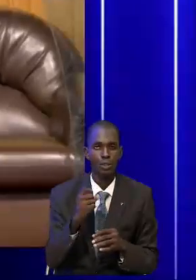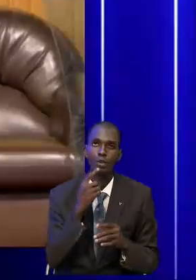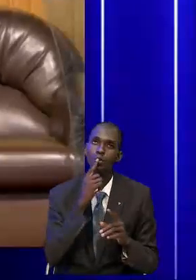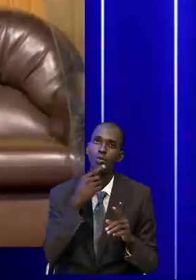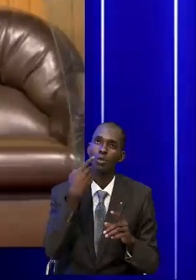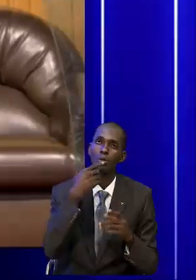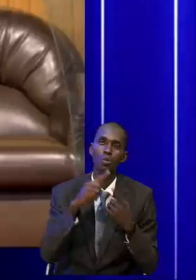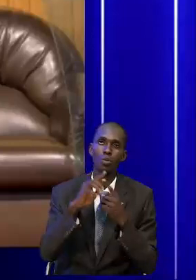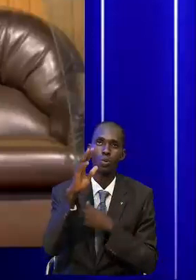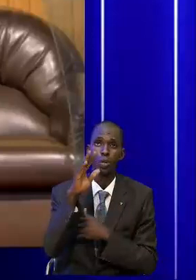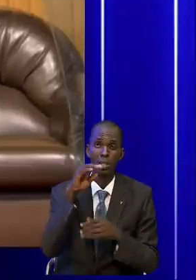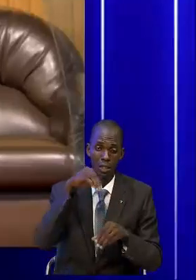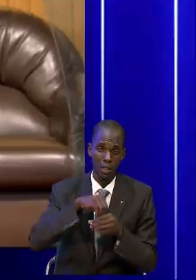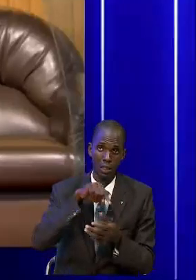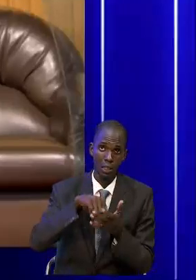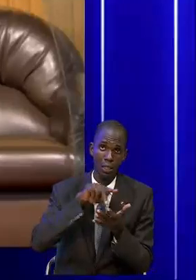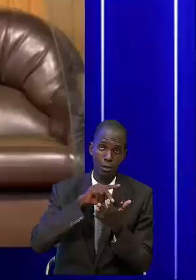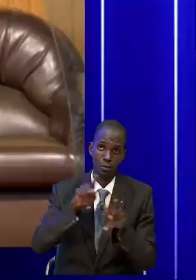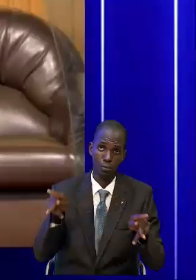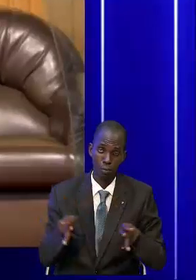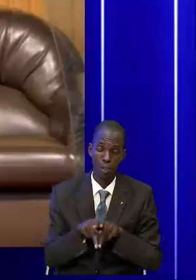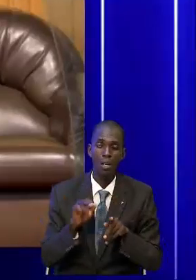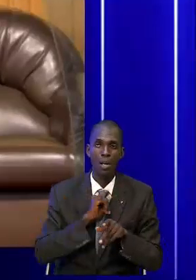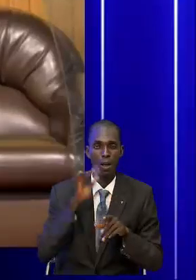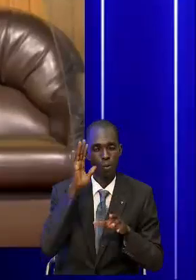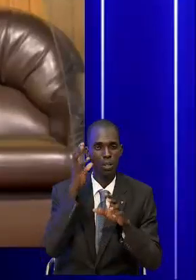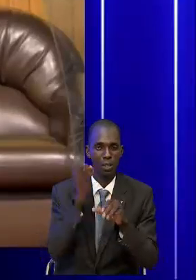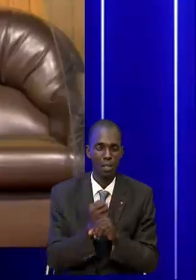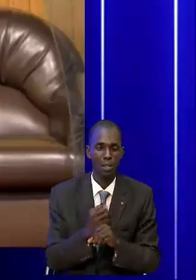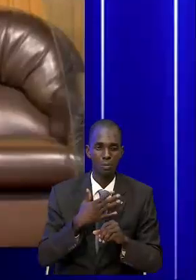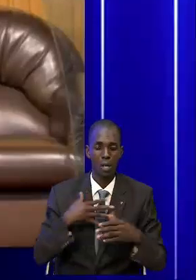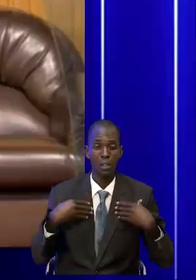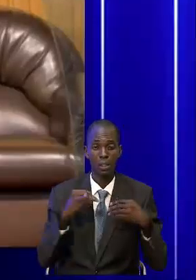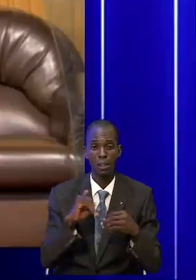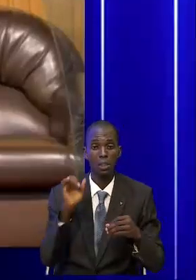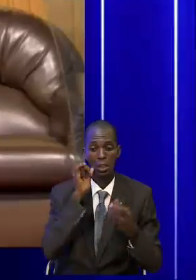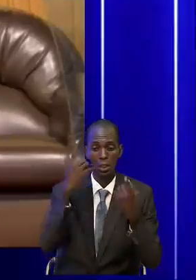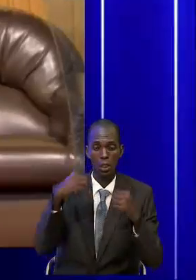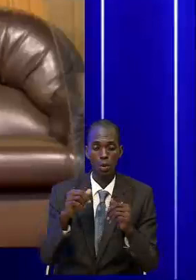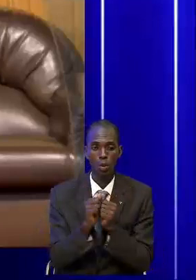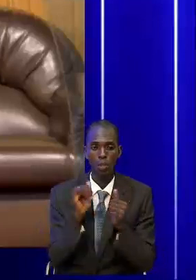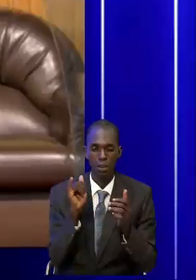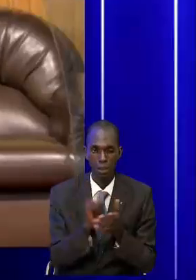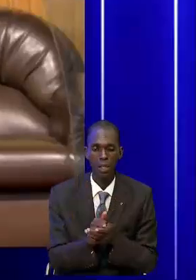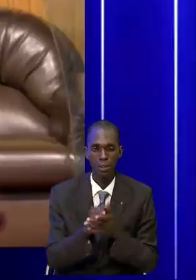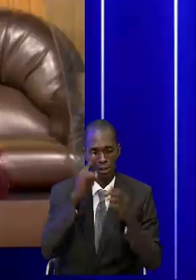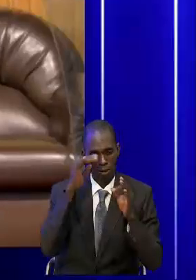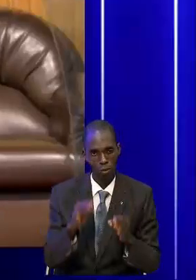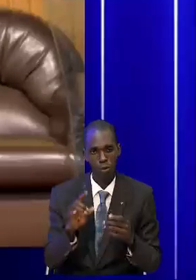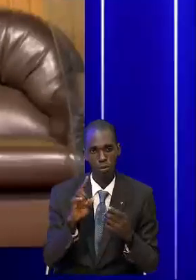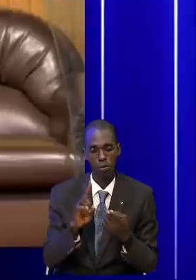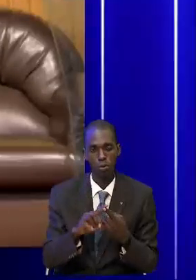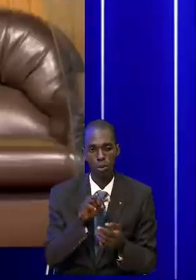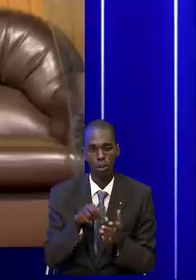But when the program started, I told God that this place, I'm going to get my healing. So I came with